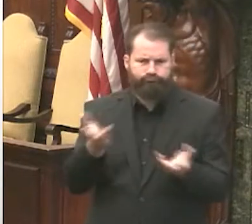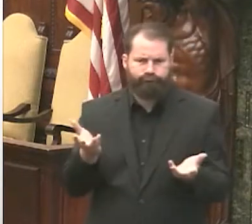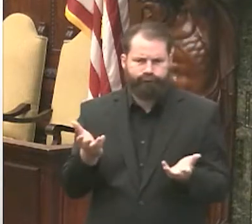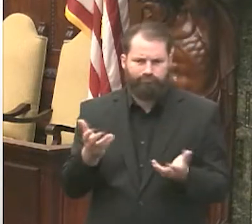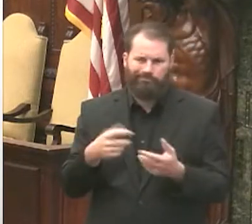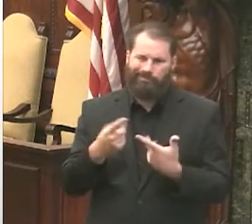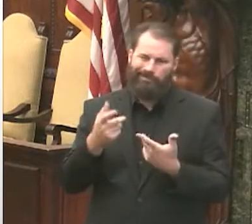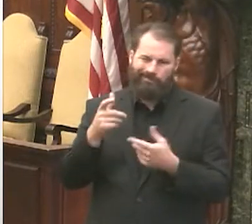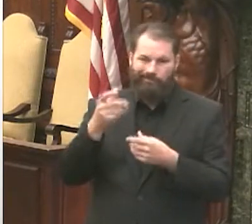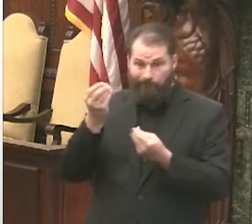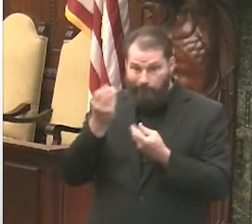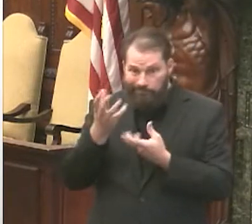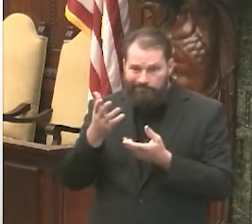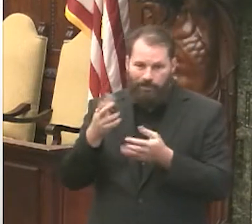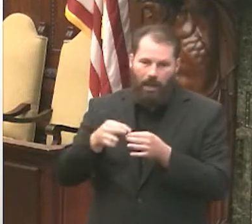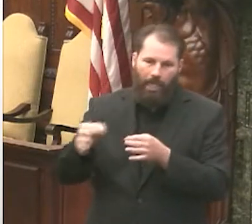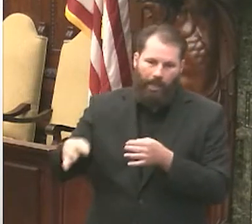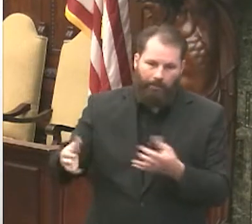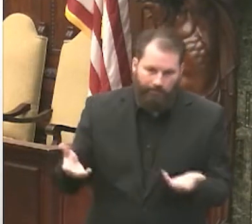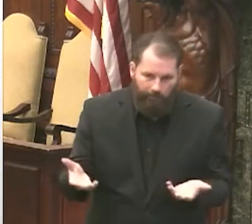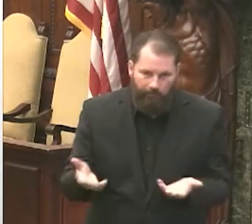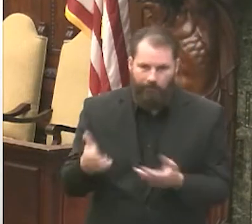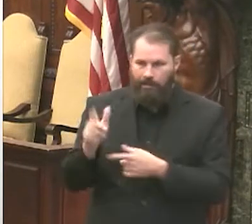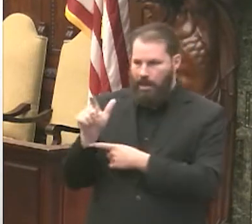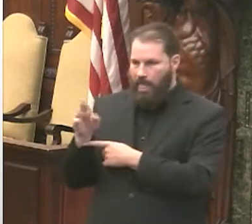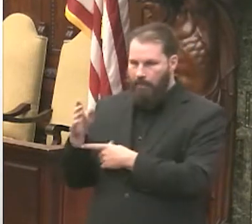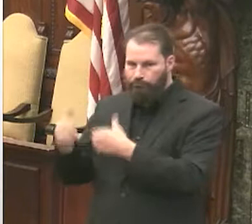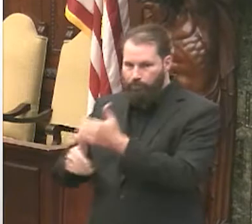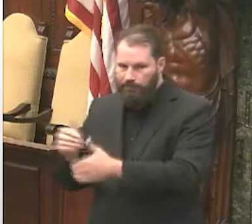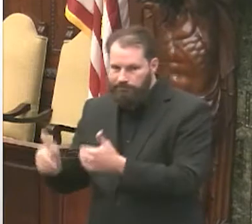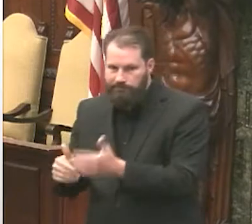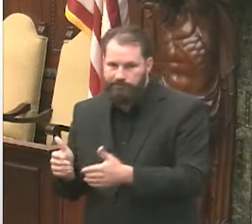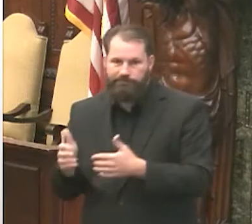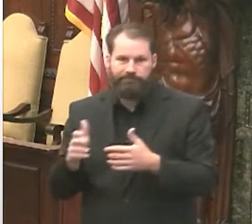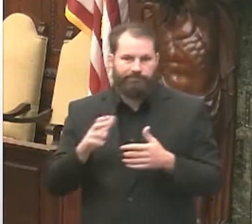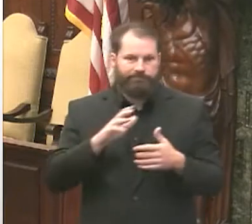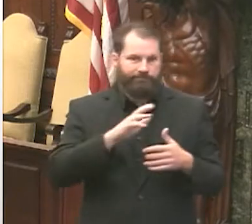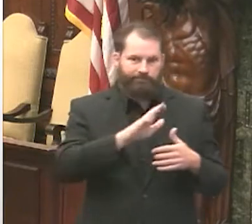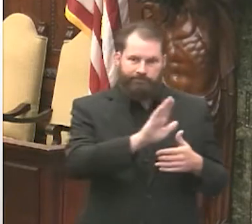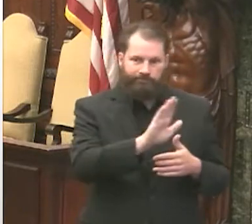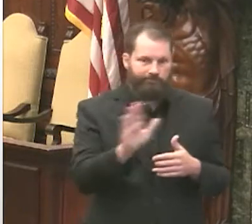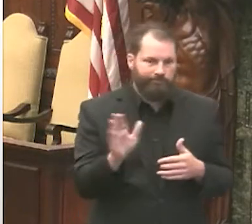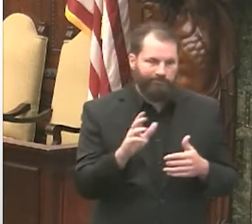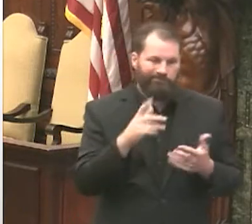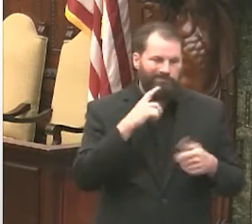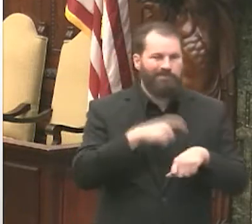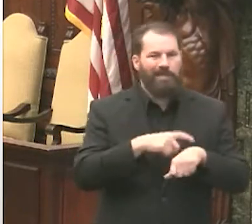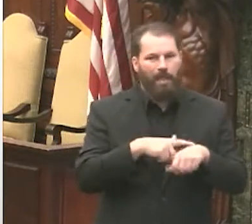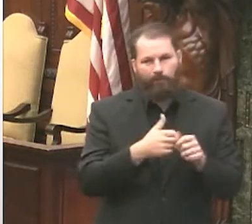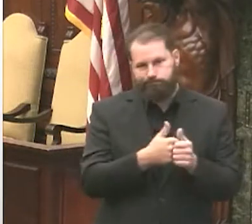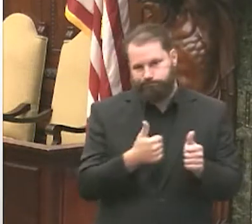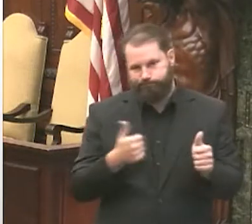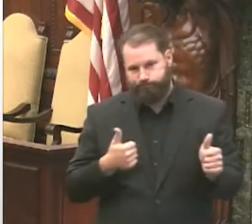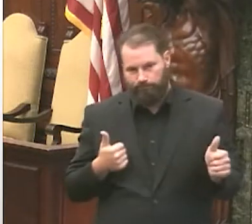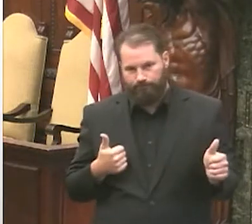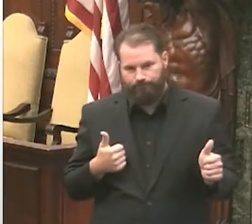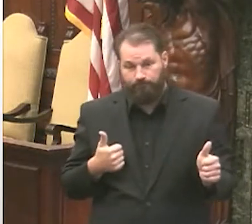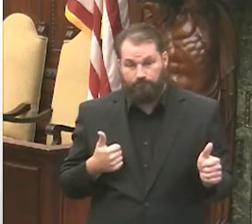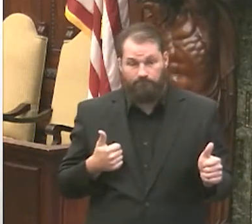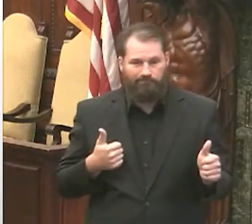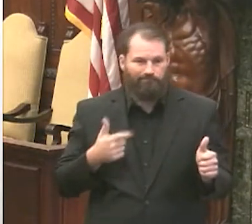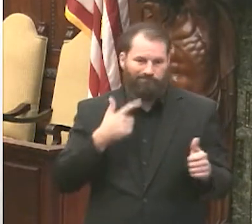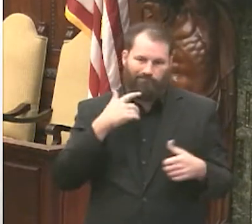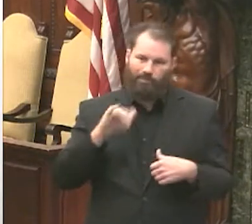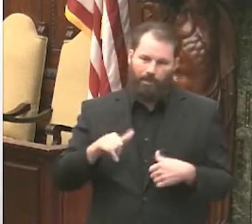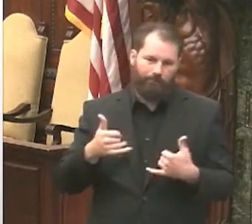graph on our website shows the data by the date in which the test was run in the laboratory. That's the way we did it from the beginning of the epidemic. But starting today, we're going